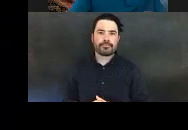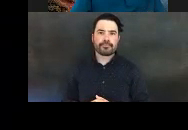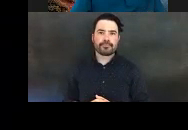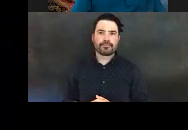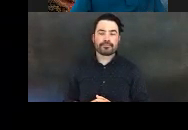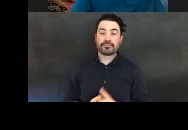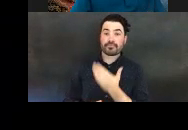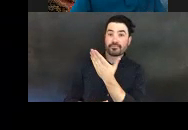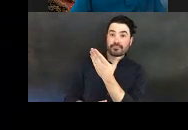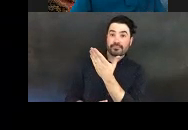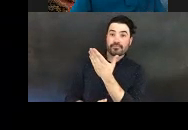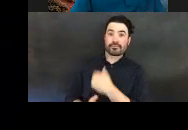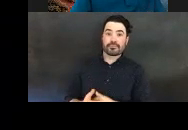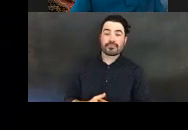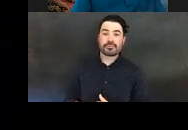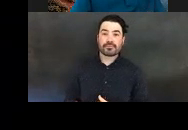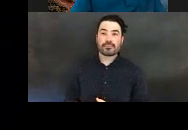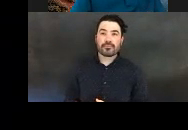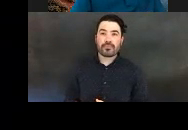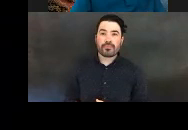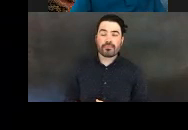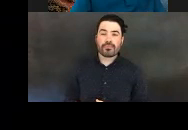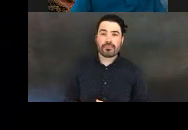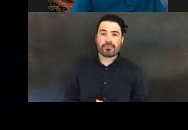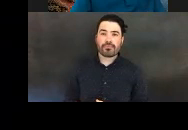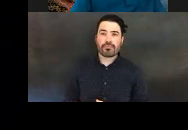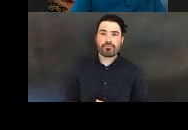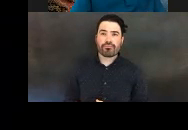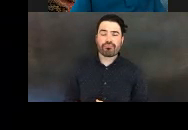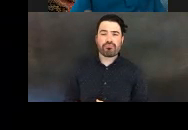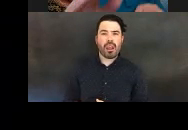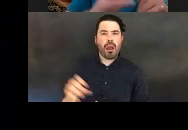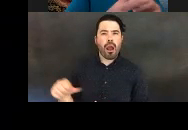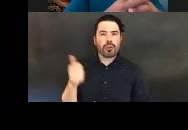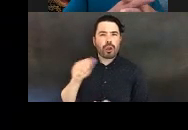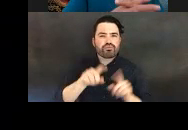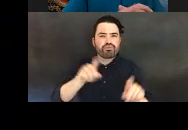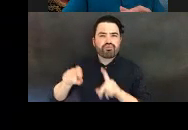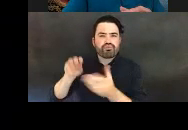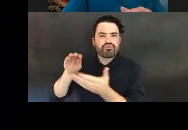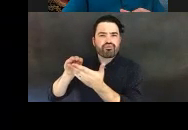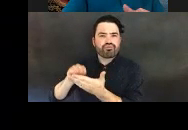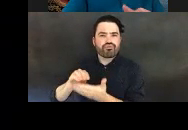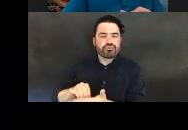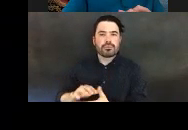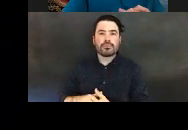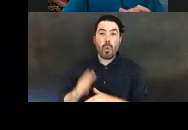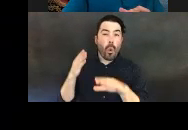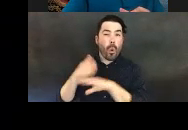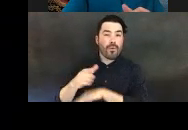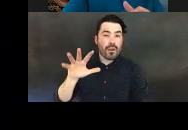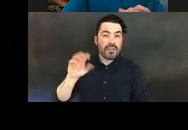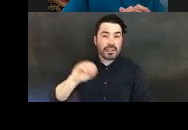These are the other data that we found. More than half of us are worried about